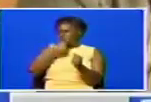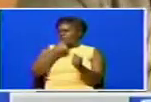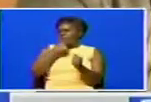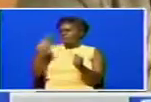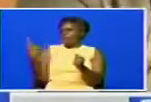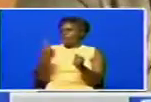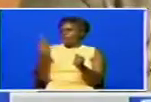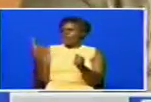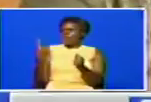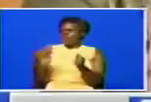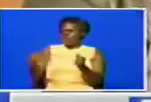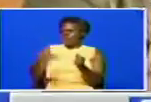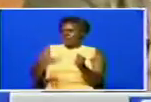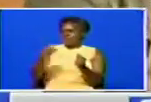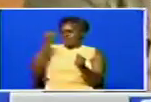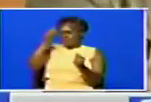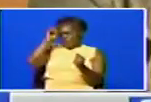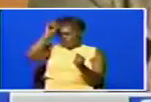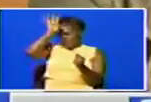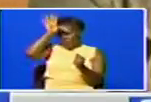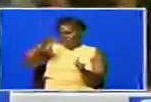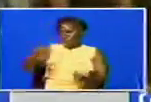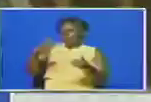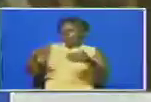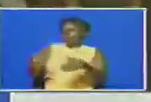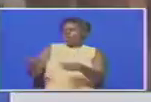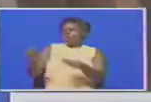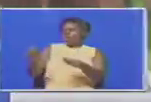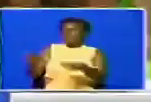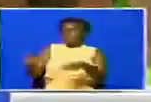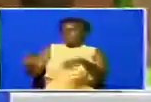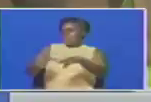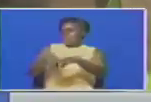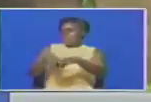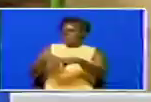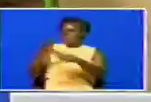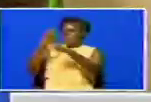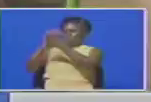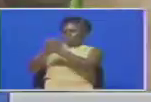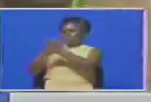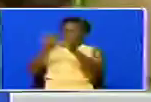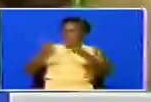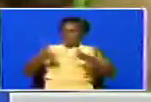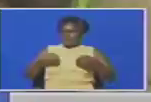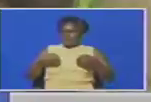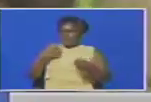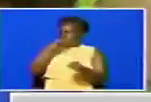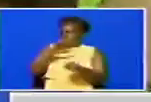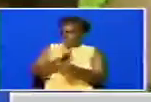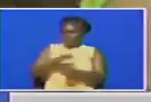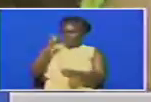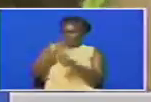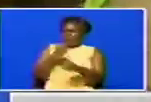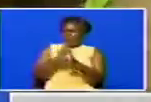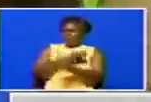the only electoral area in Kiambu County to lose a Jubilee Party seat. In his acceptance speech, Wainaina promised to work with